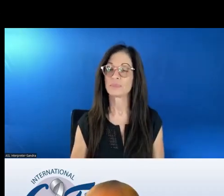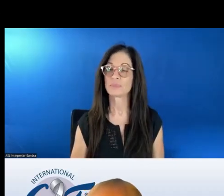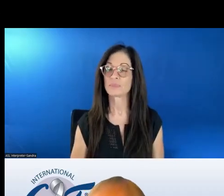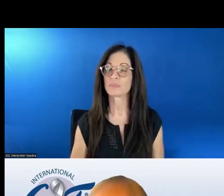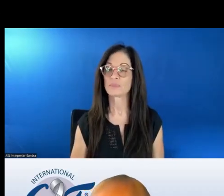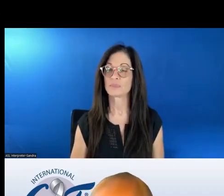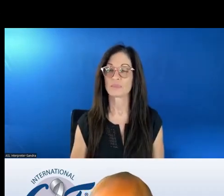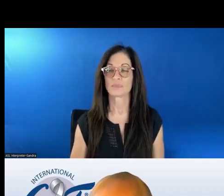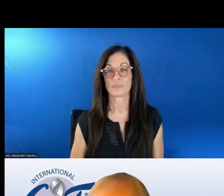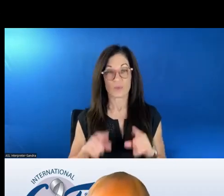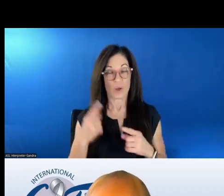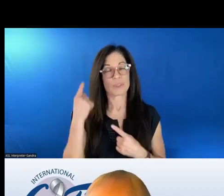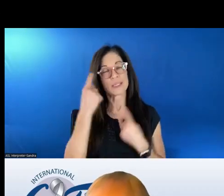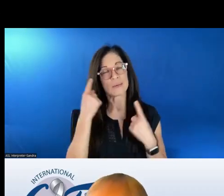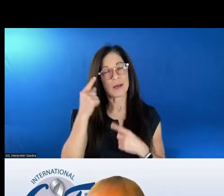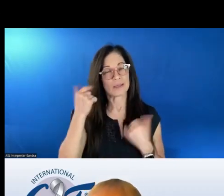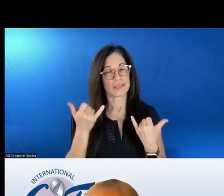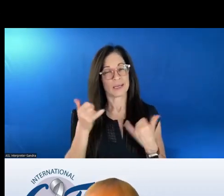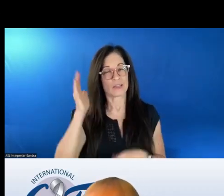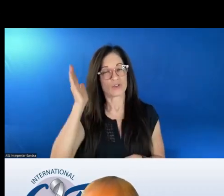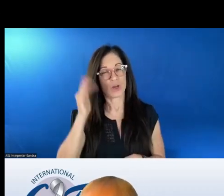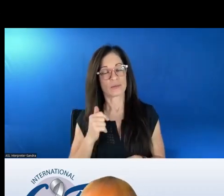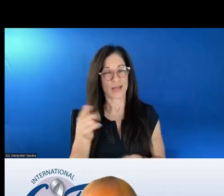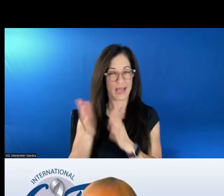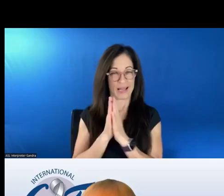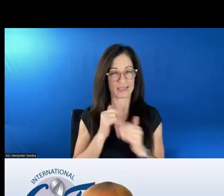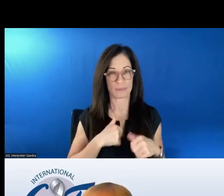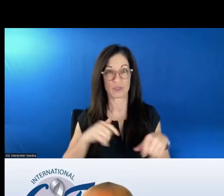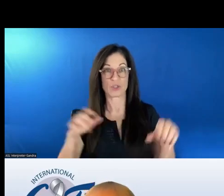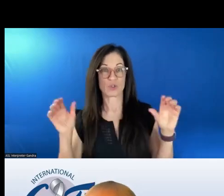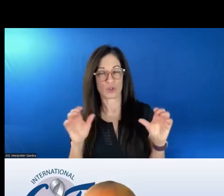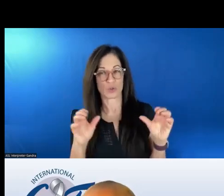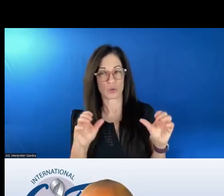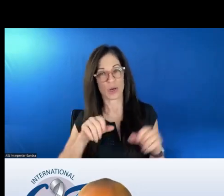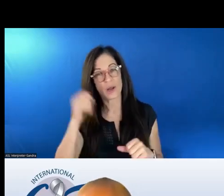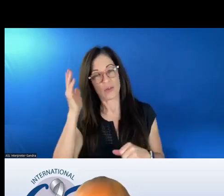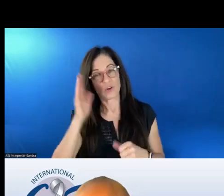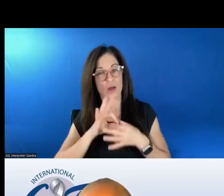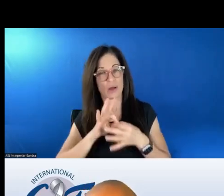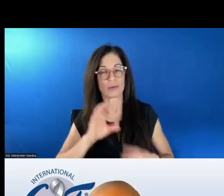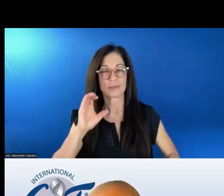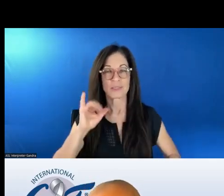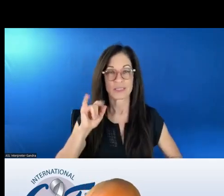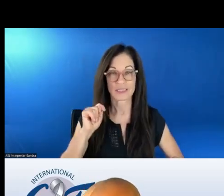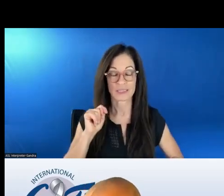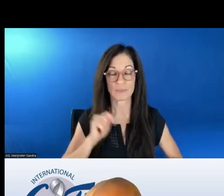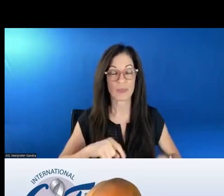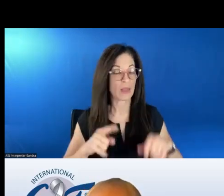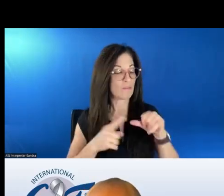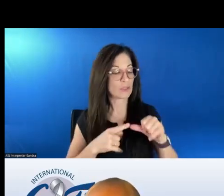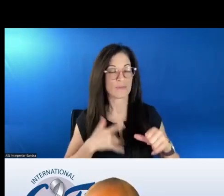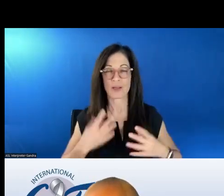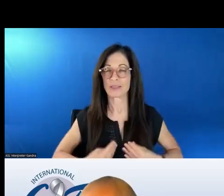about this talk today, when I was asked to do an additional talk on CIT, first I was